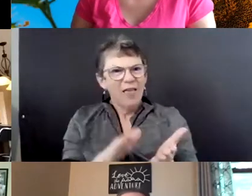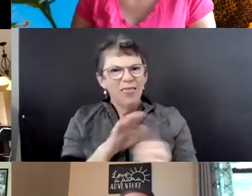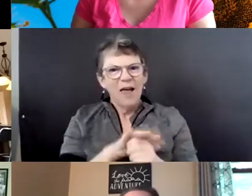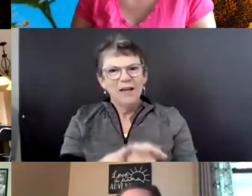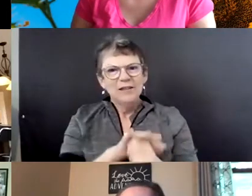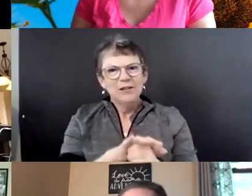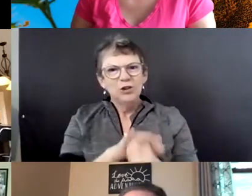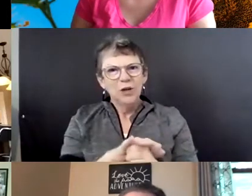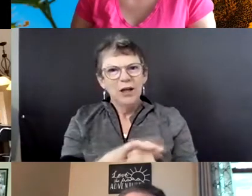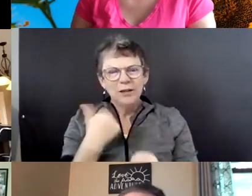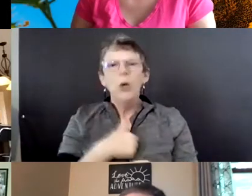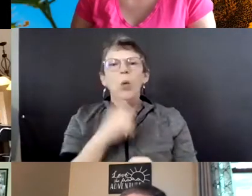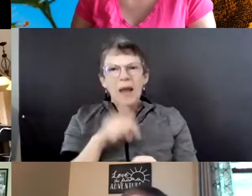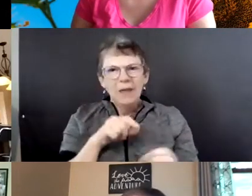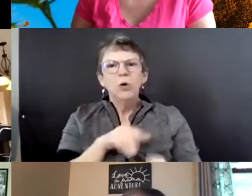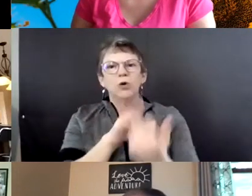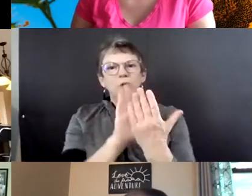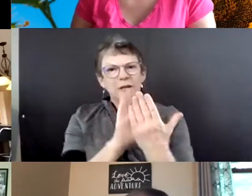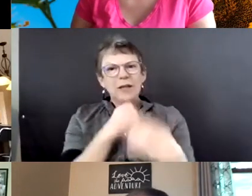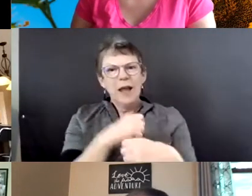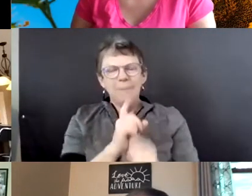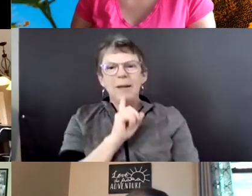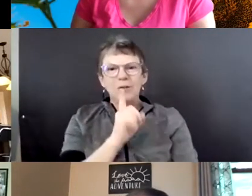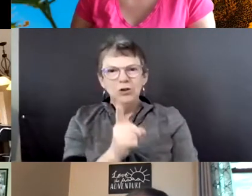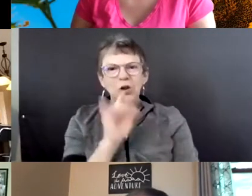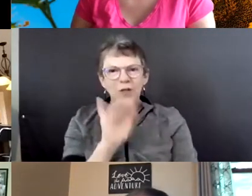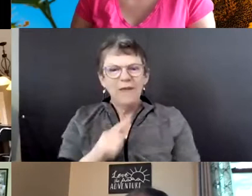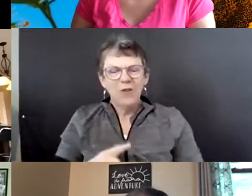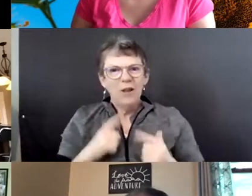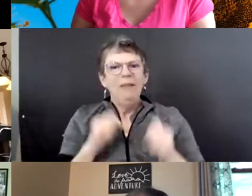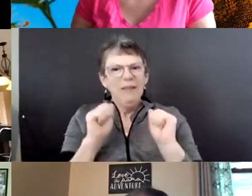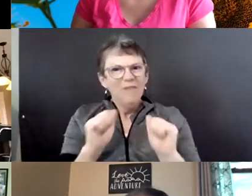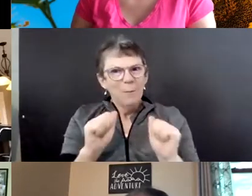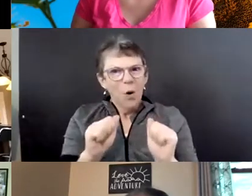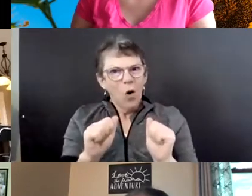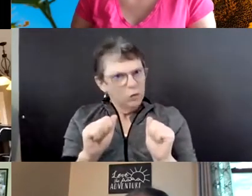these and make sure that we're providing livable wages. But that's also the